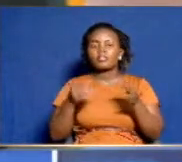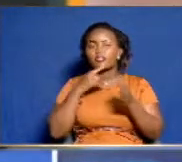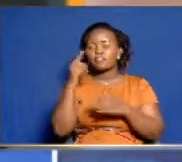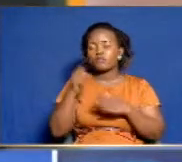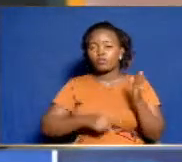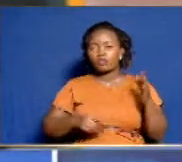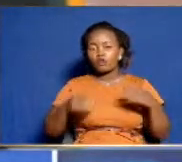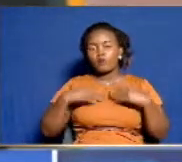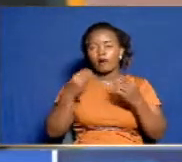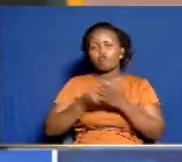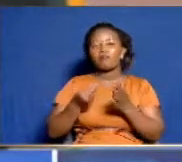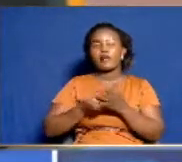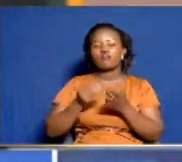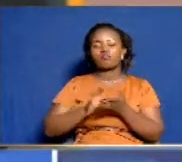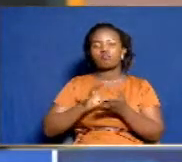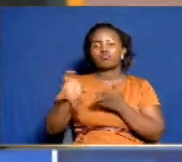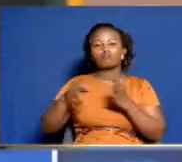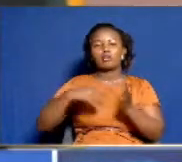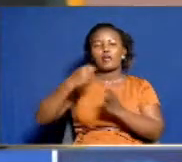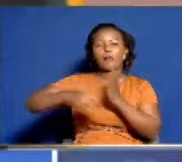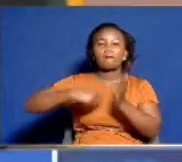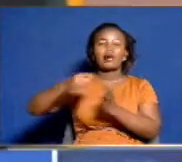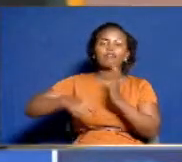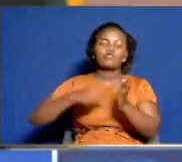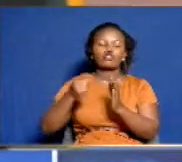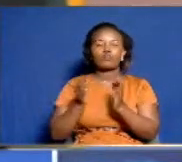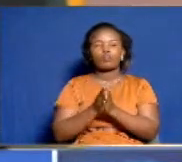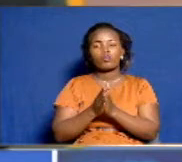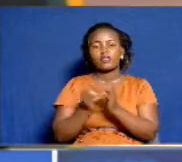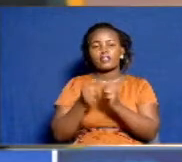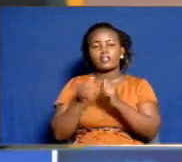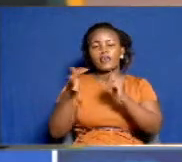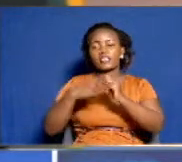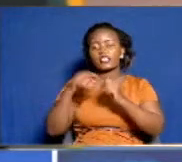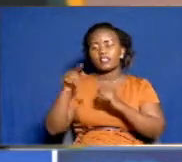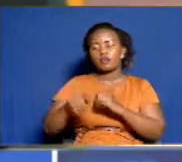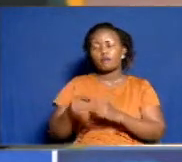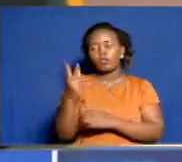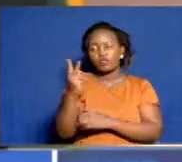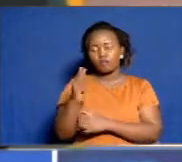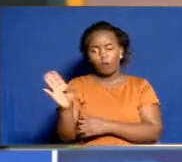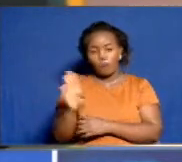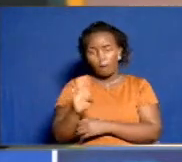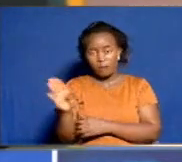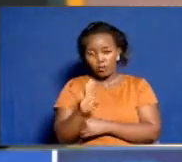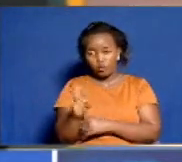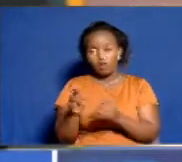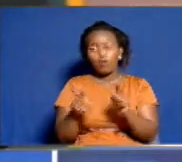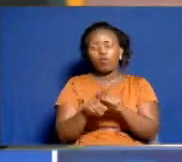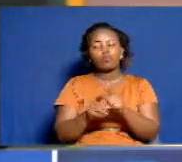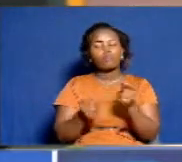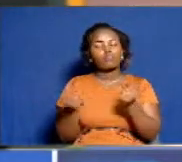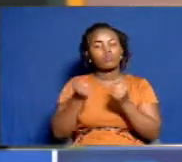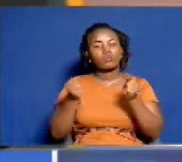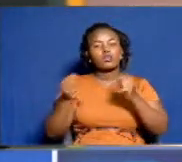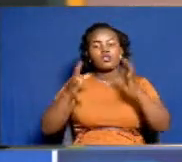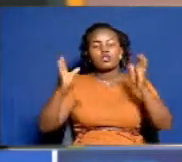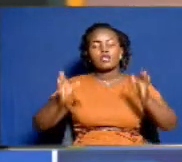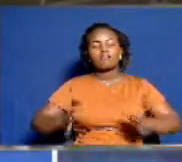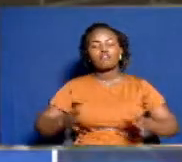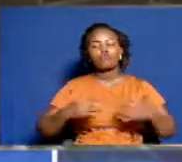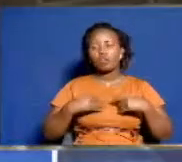the manufacturing pillar at 18.4 billion shillings, for which the drivers would take up 5.1 billion